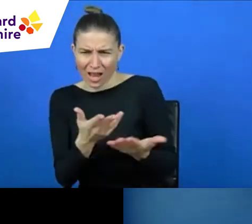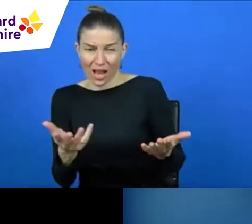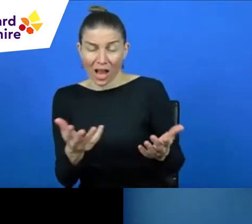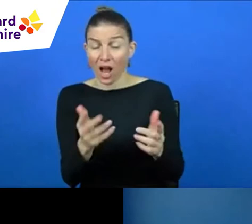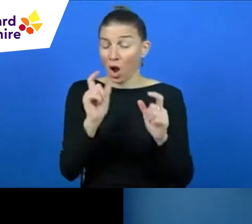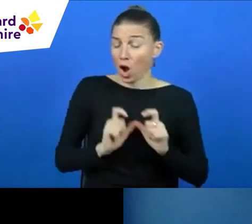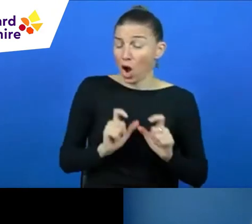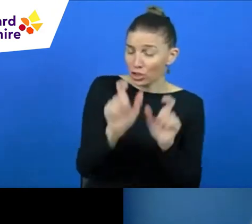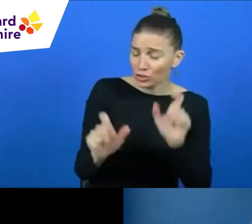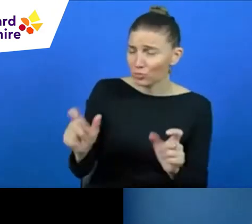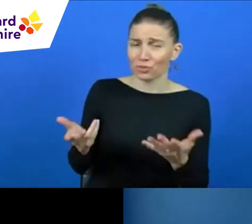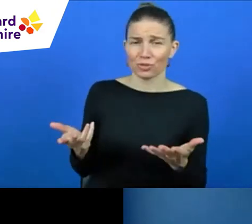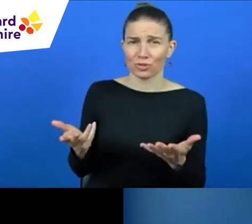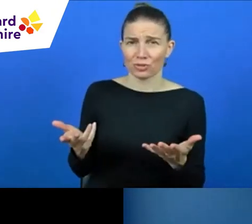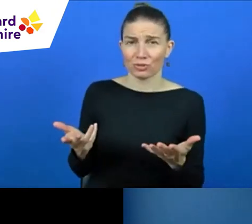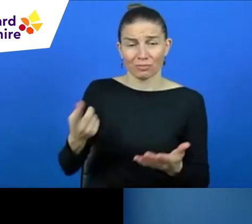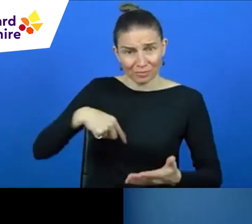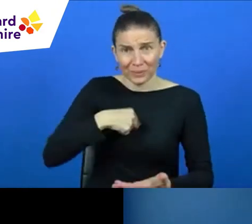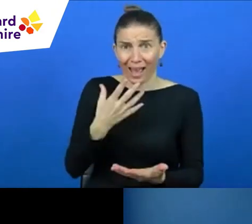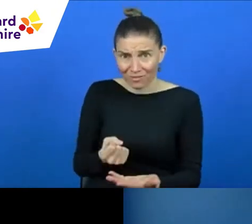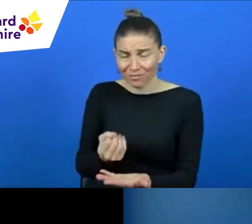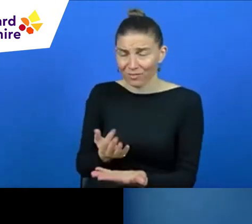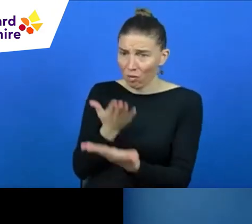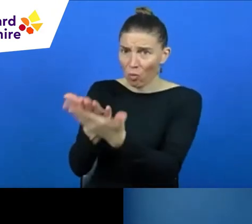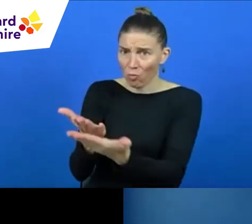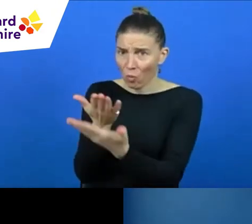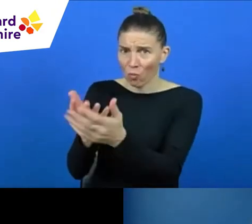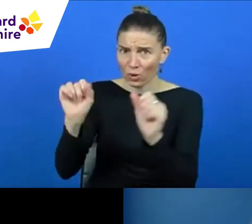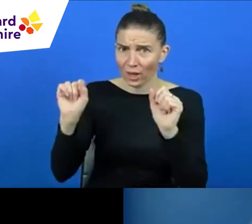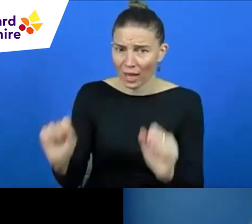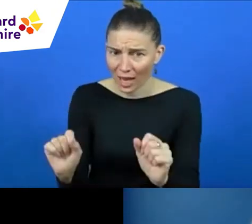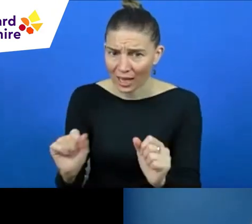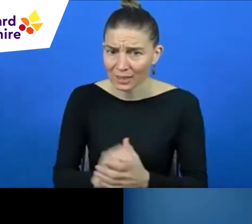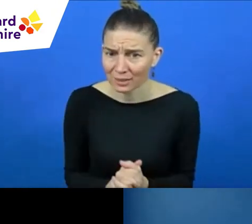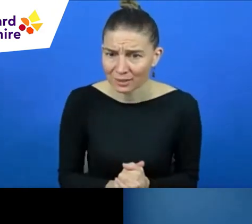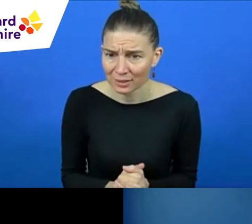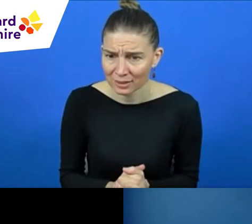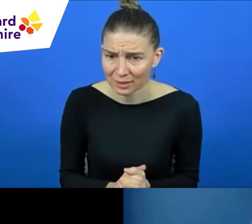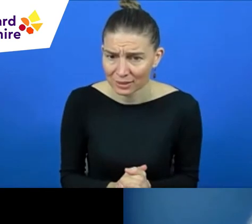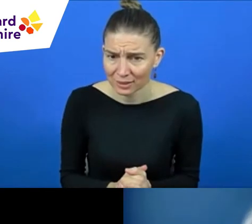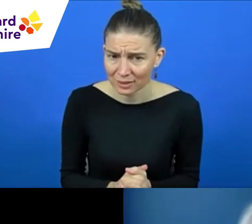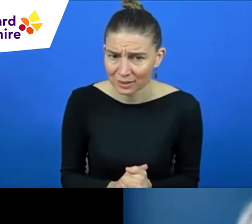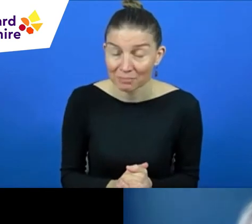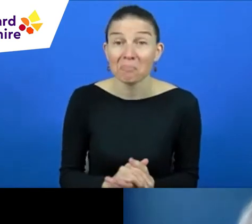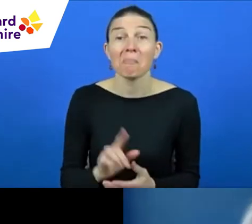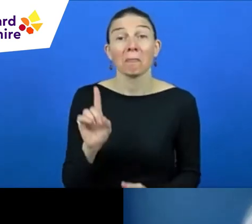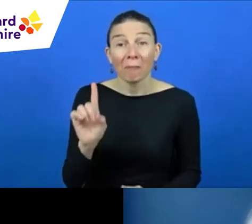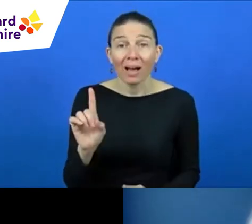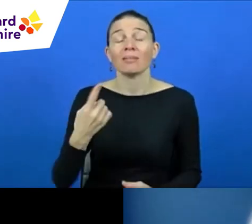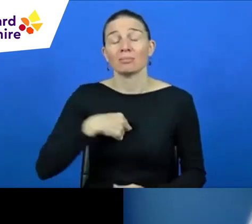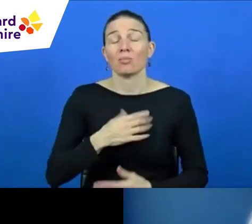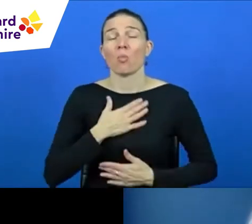community. We have something to offer, and who we need to see that is 500 of the world's